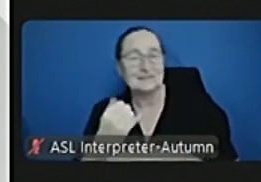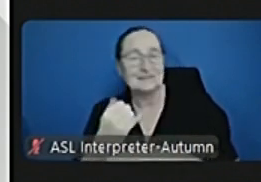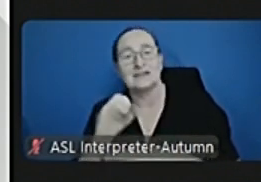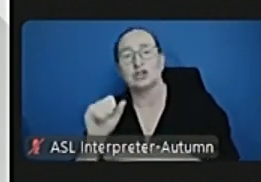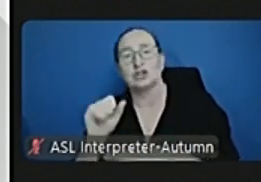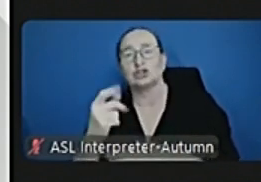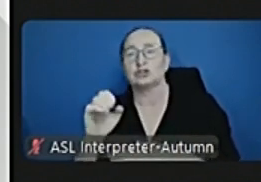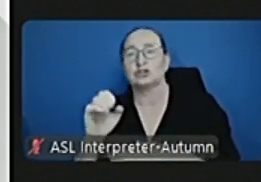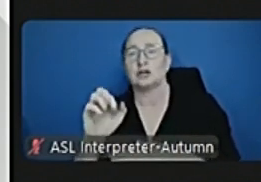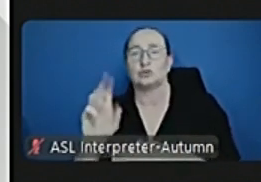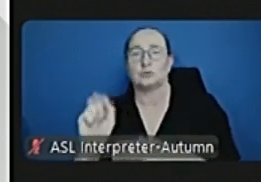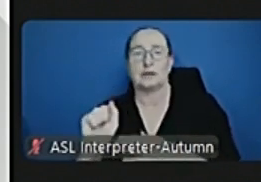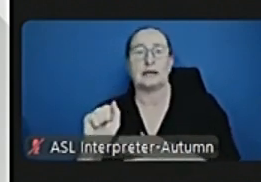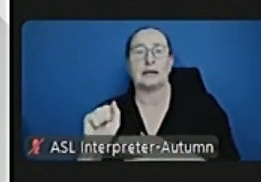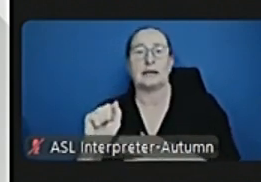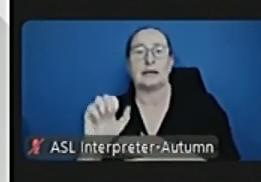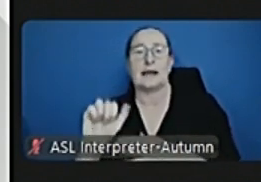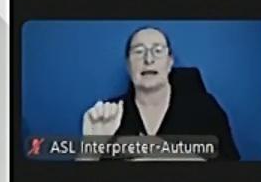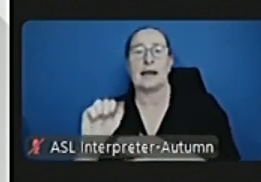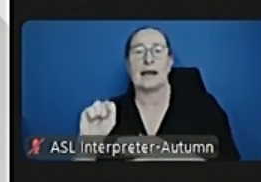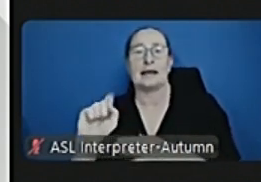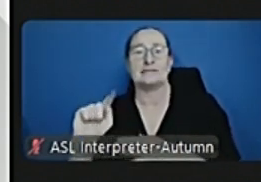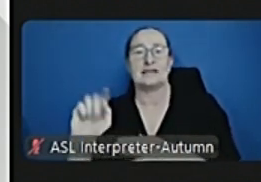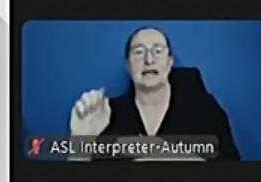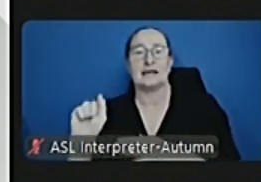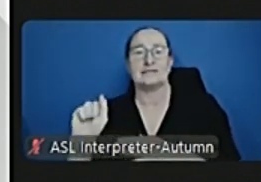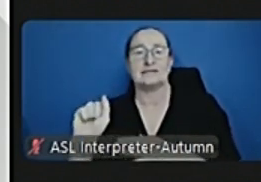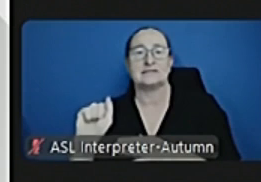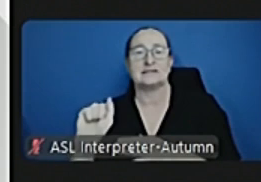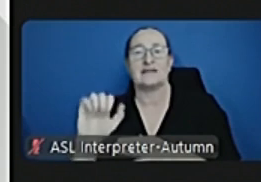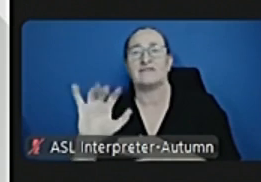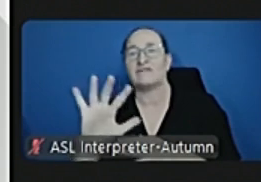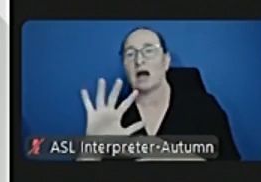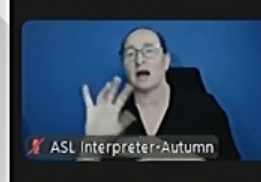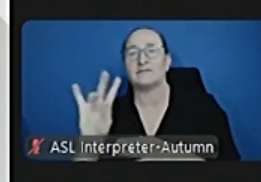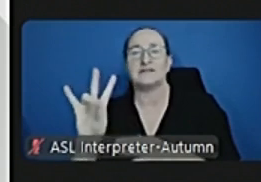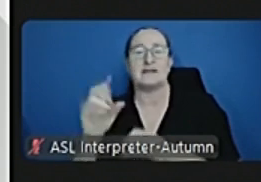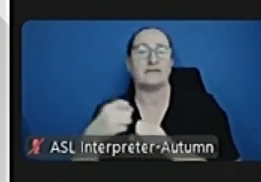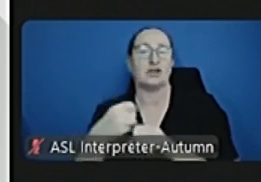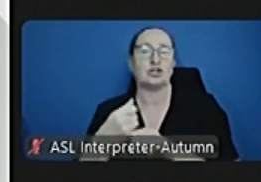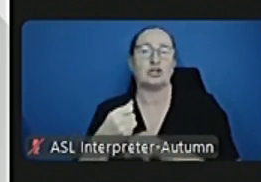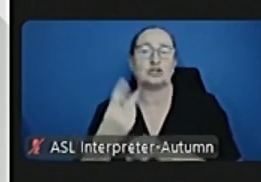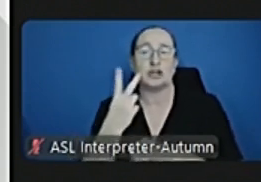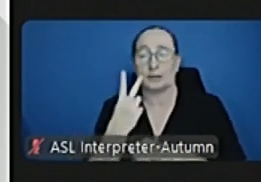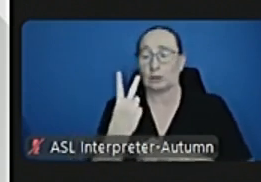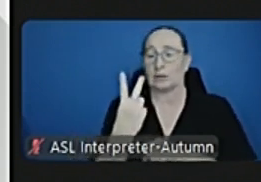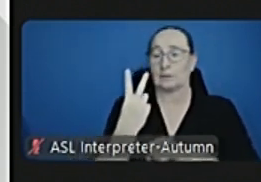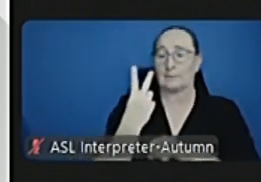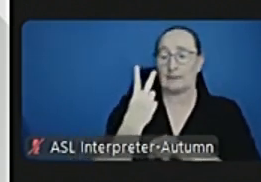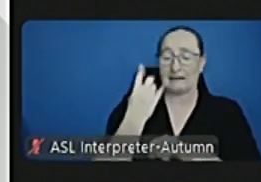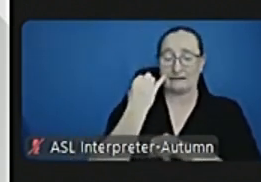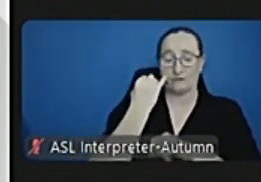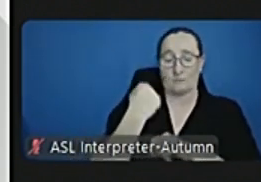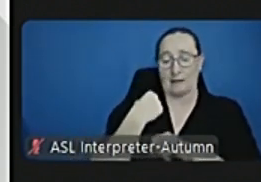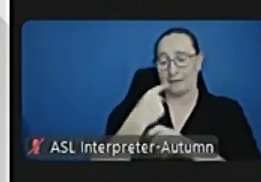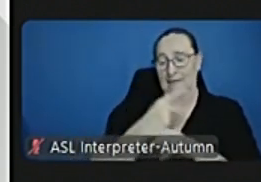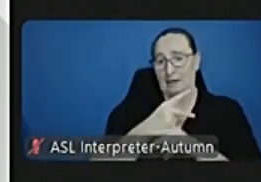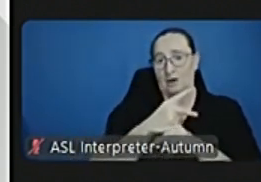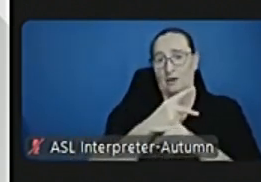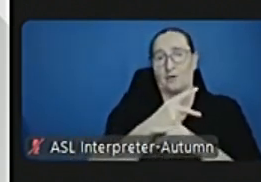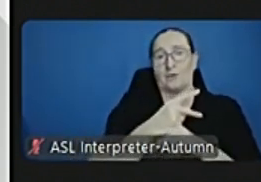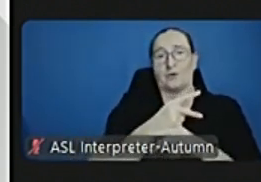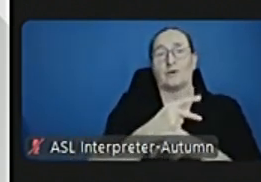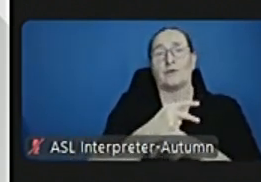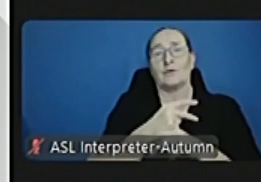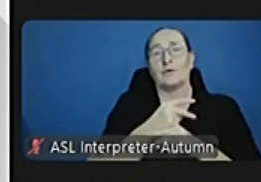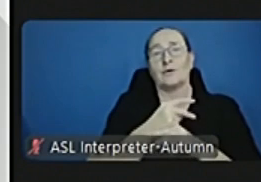assets. And, 5-7 years look back, get on Medicaid, and state pays for my care. And then